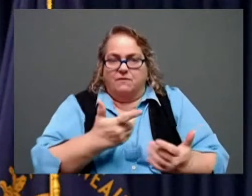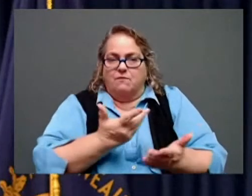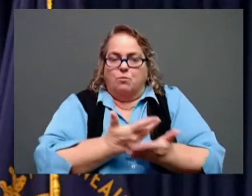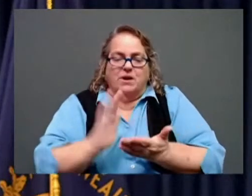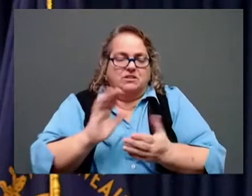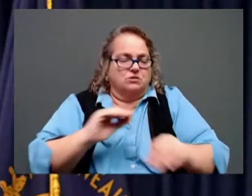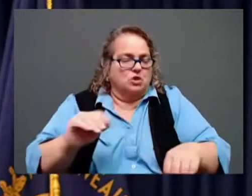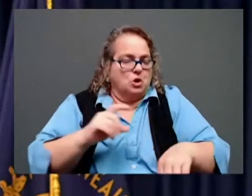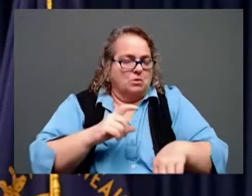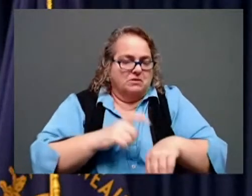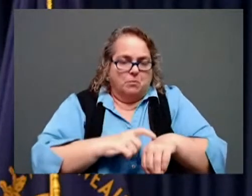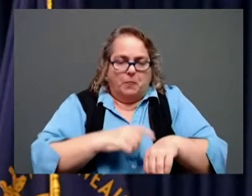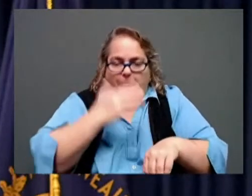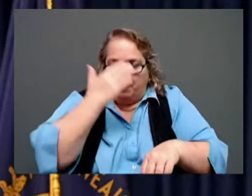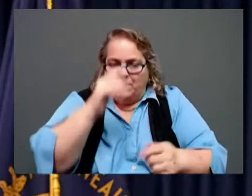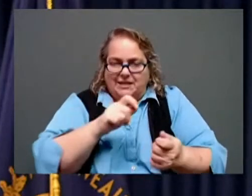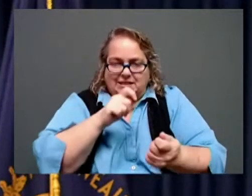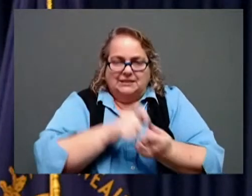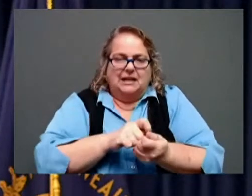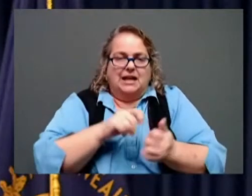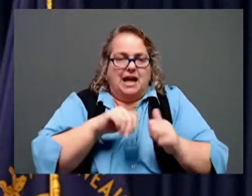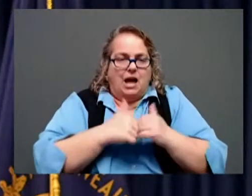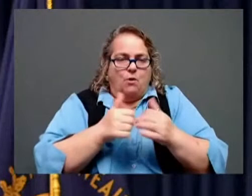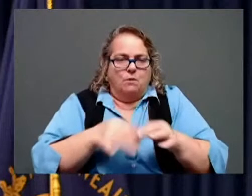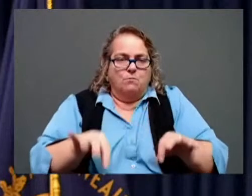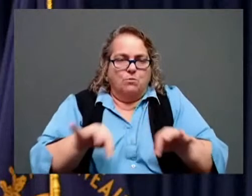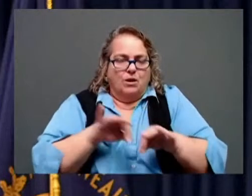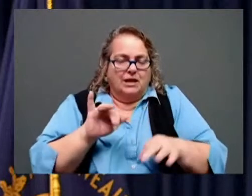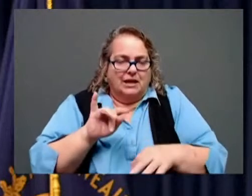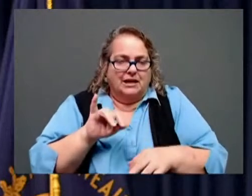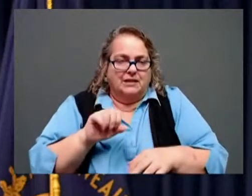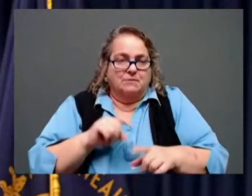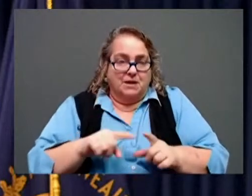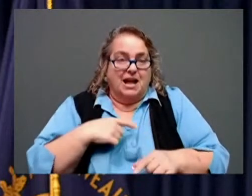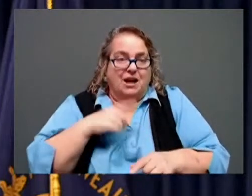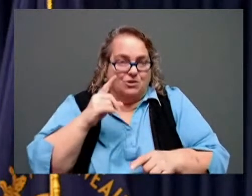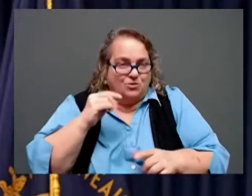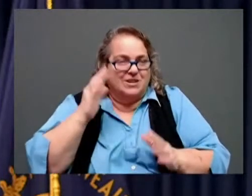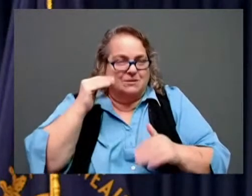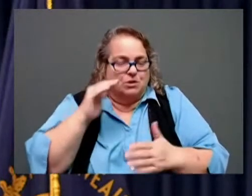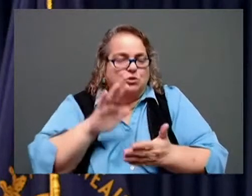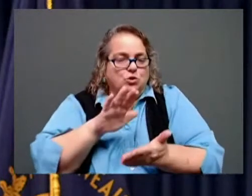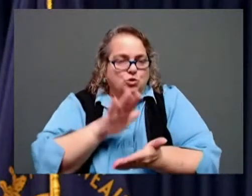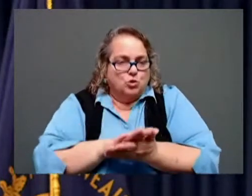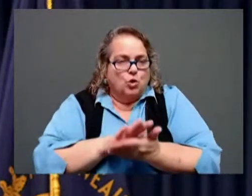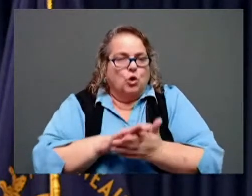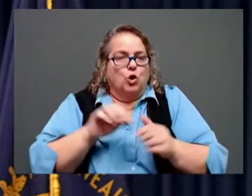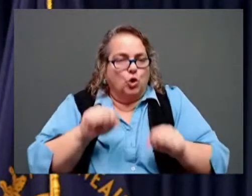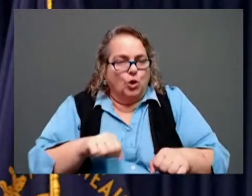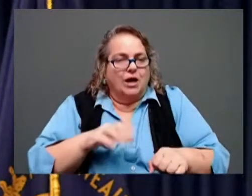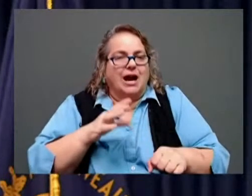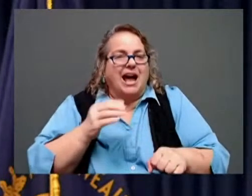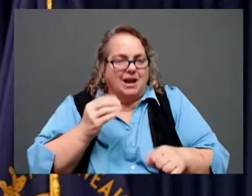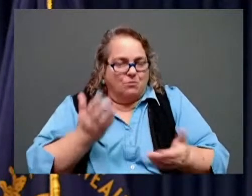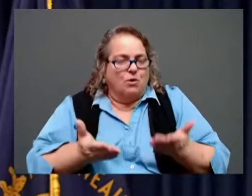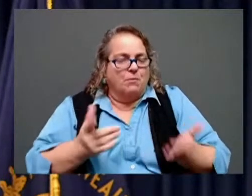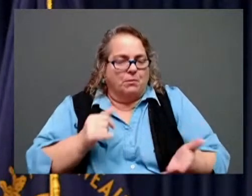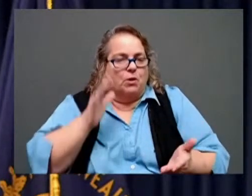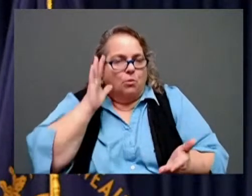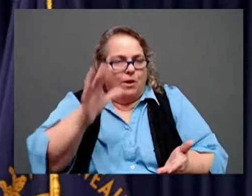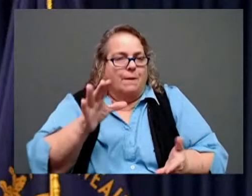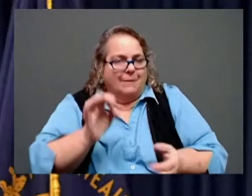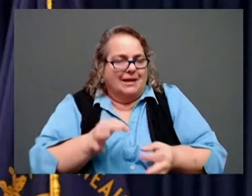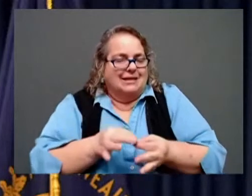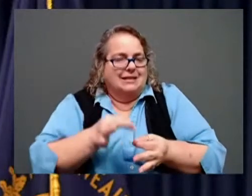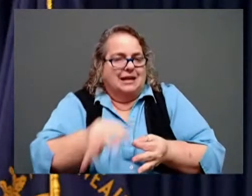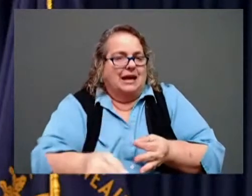knowing exactly how important this is. But I do expect that school could and probably will be delayed in some of